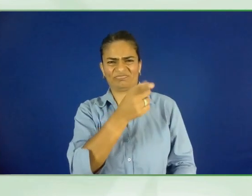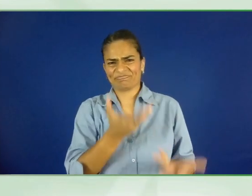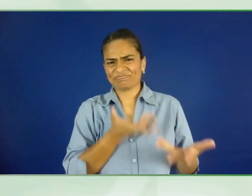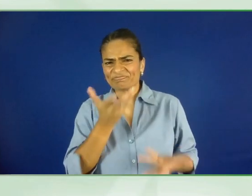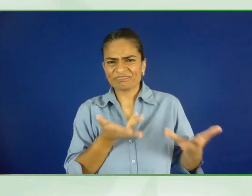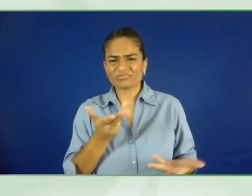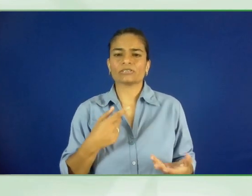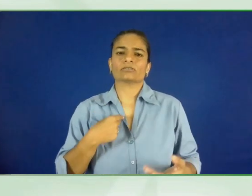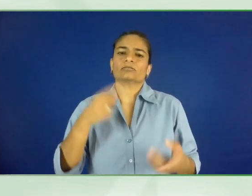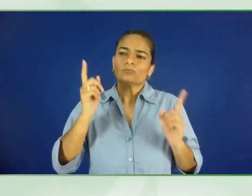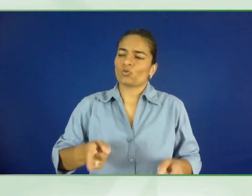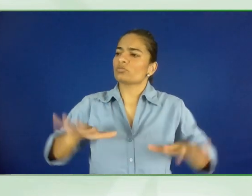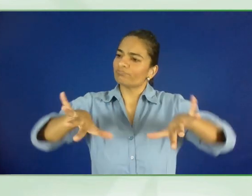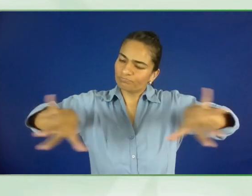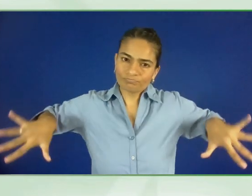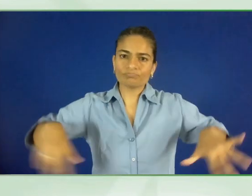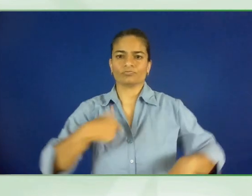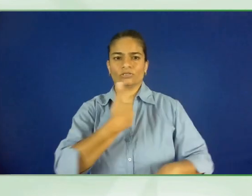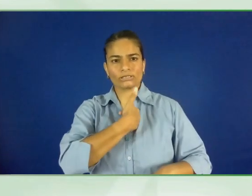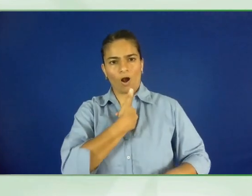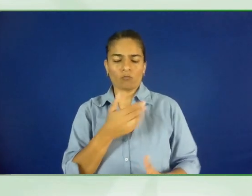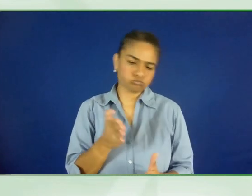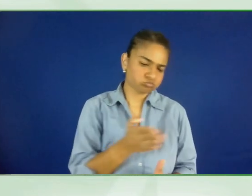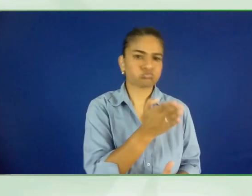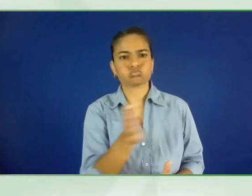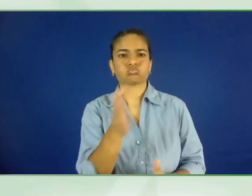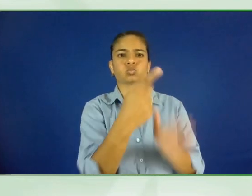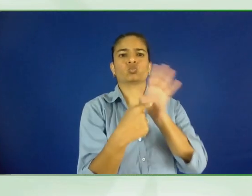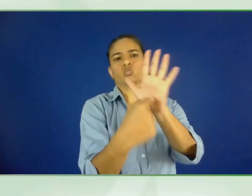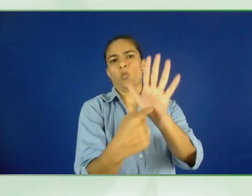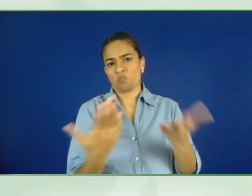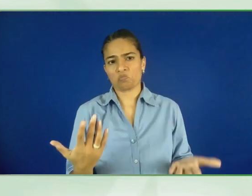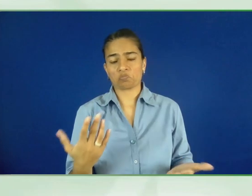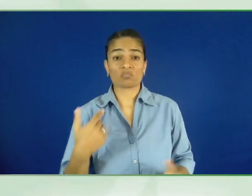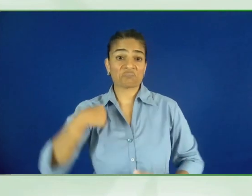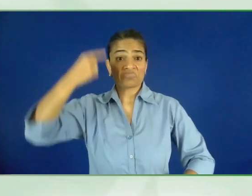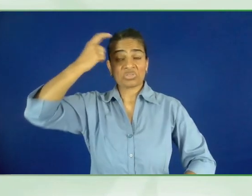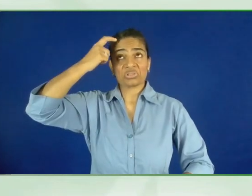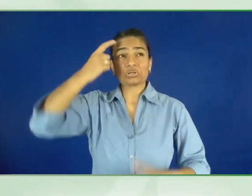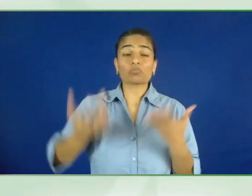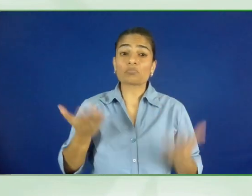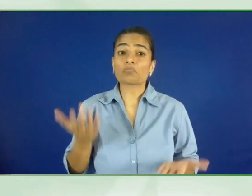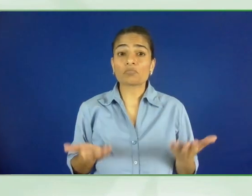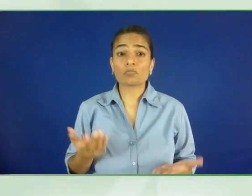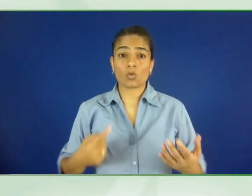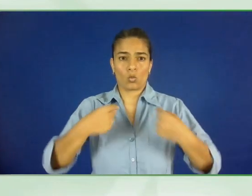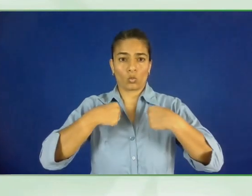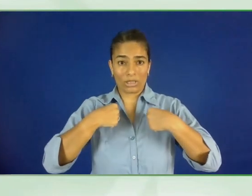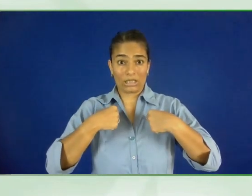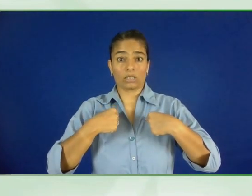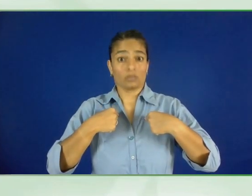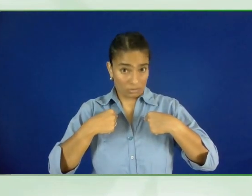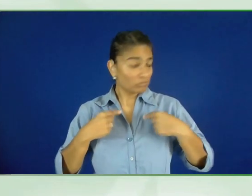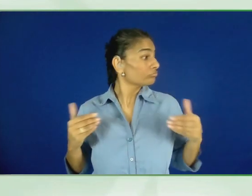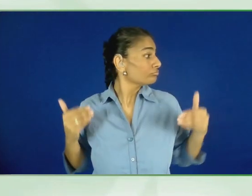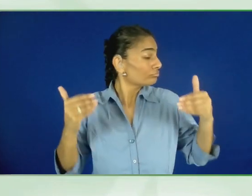able to exist. And I think if we do that, it promotes a more open and tolerant